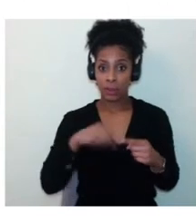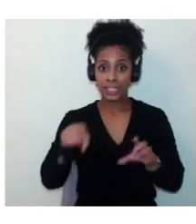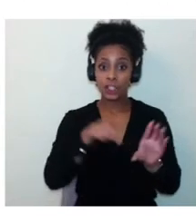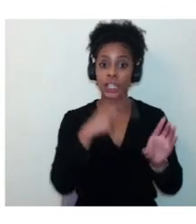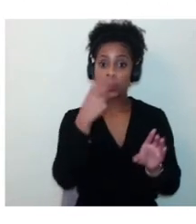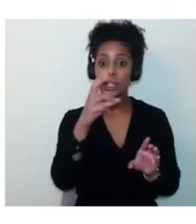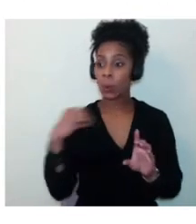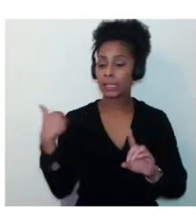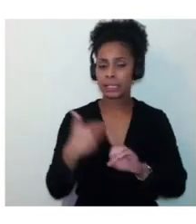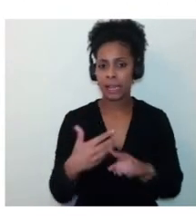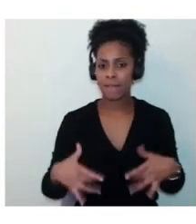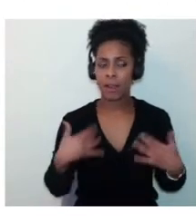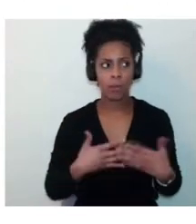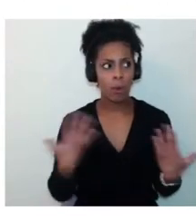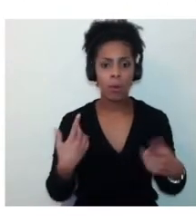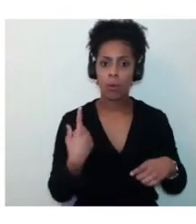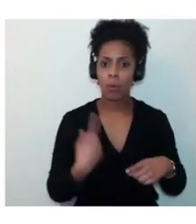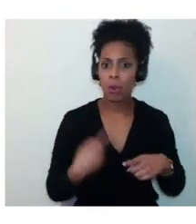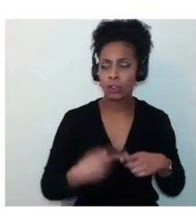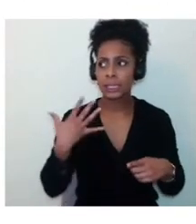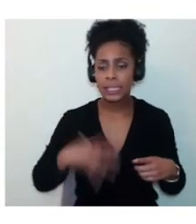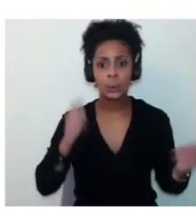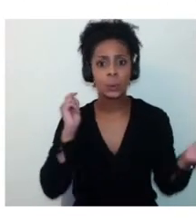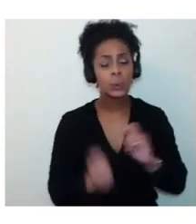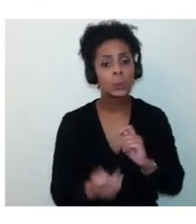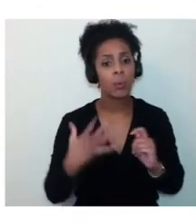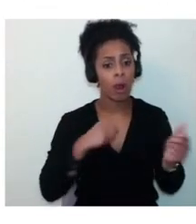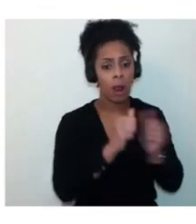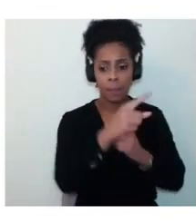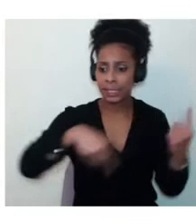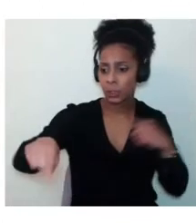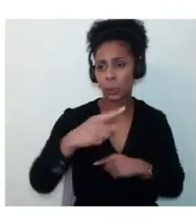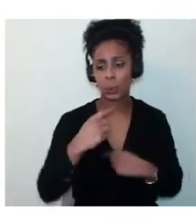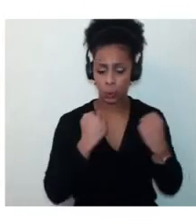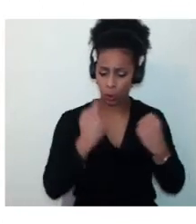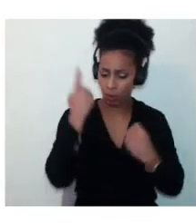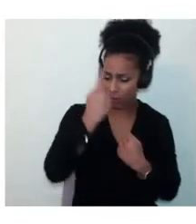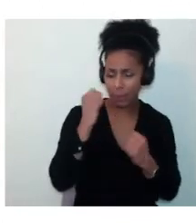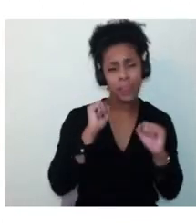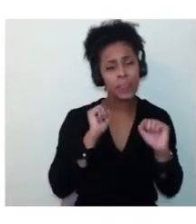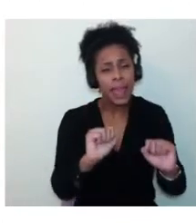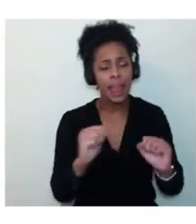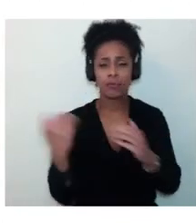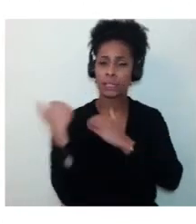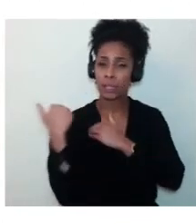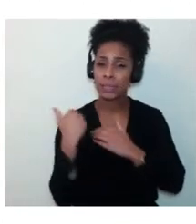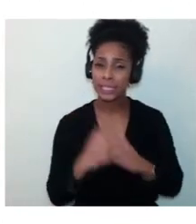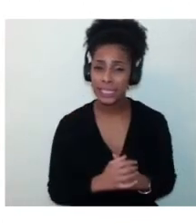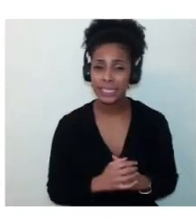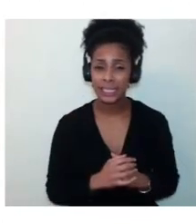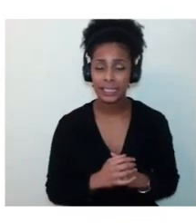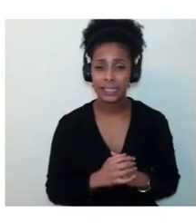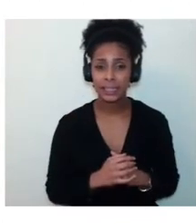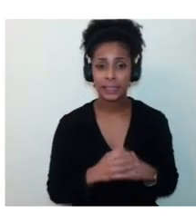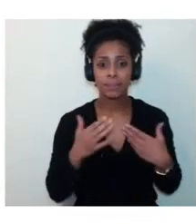really reflect deeply on their responsibilities in this area. In the last few years under Satya Nadella's leadership,